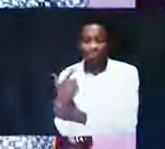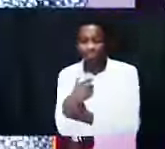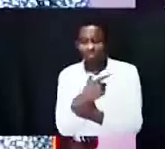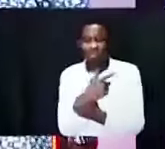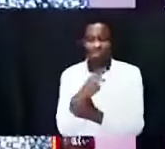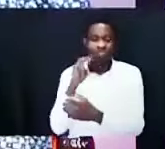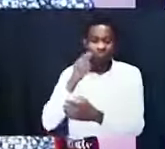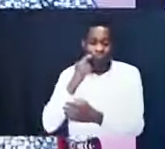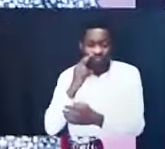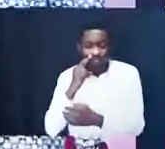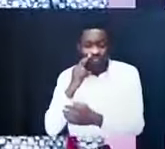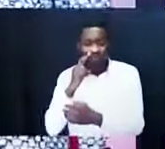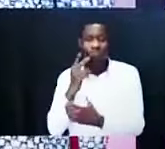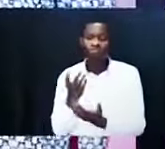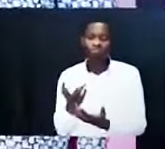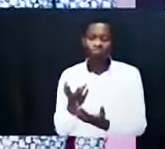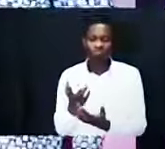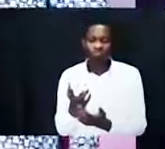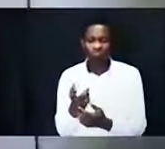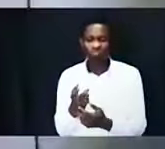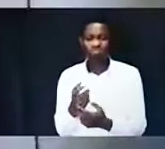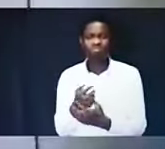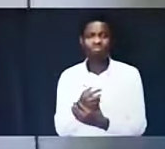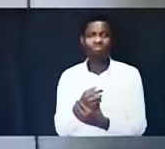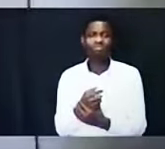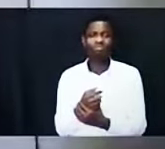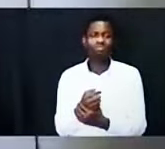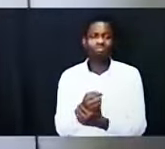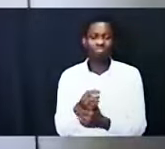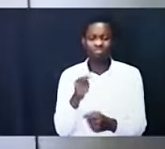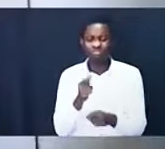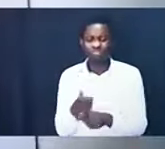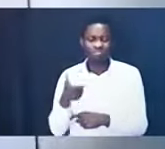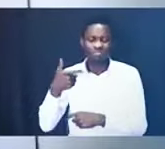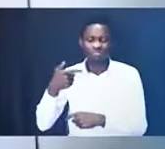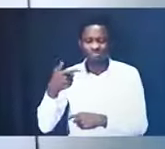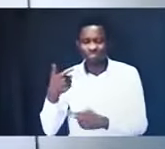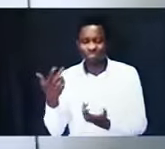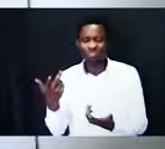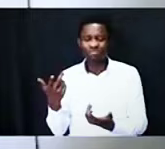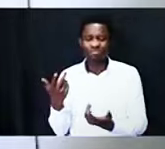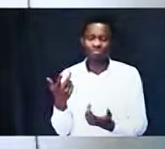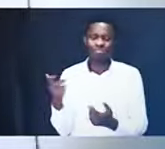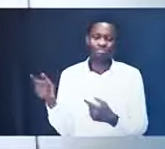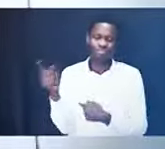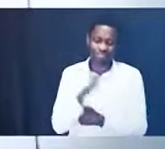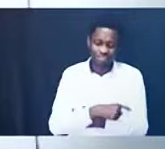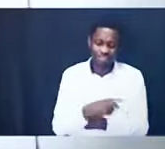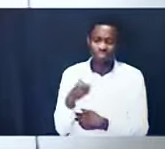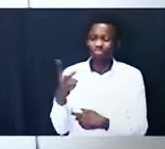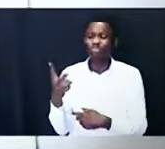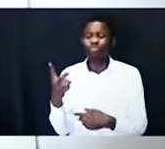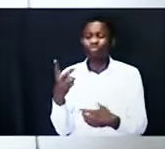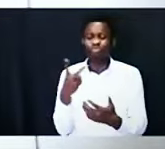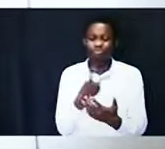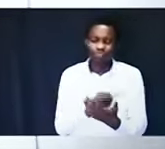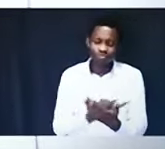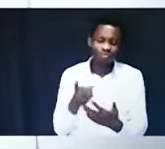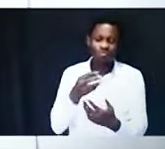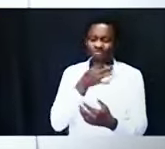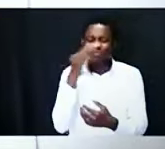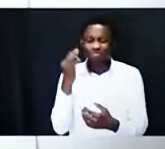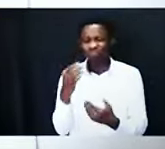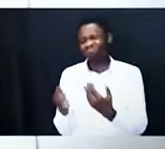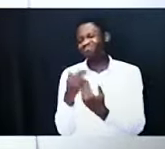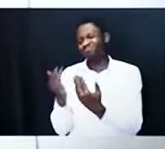for 21 days of fasting and 2 weeks of fasting of Anokwa. And 21 days, any